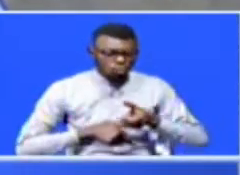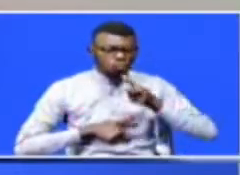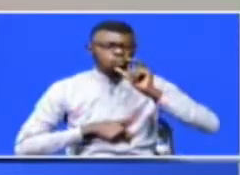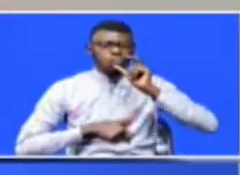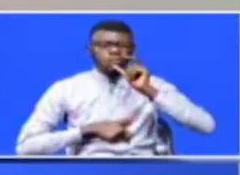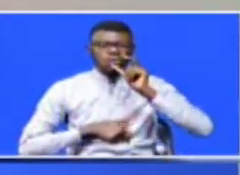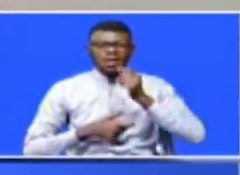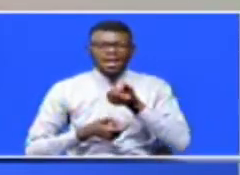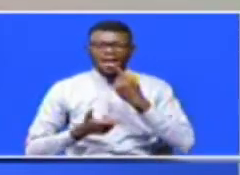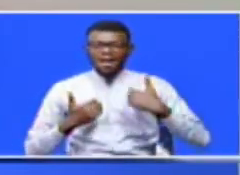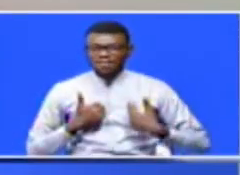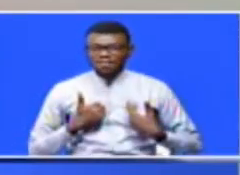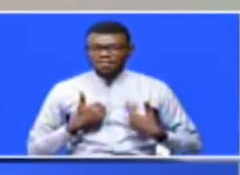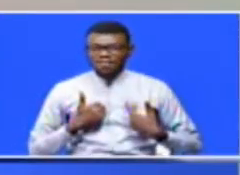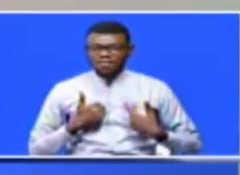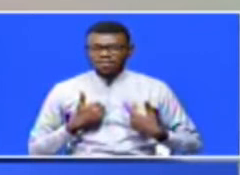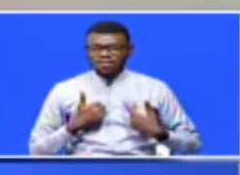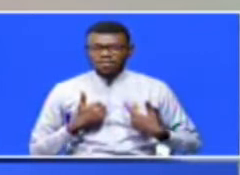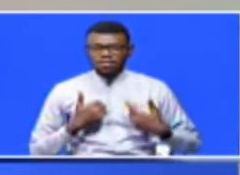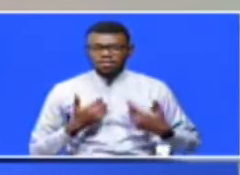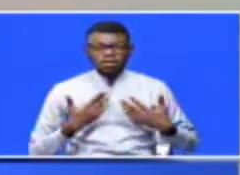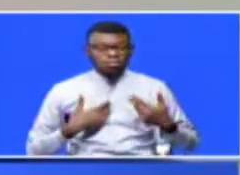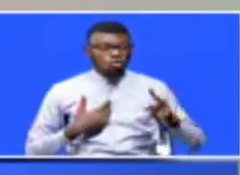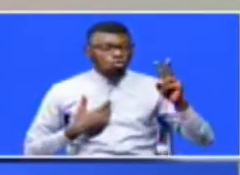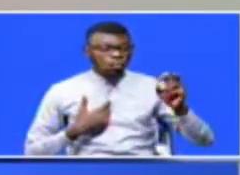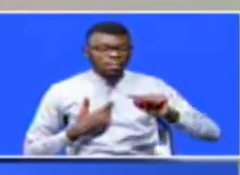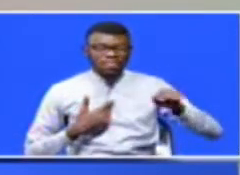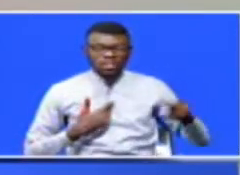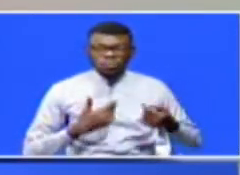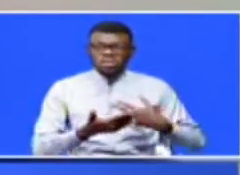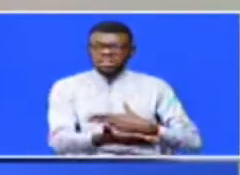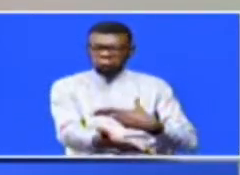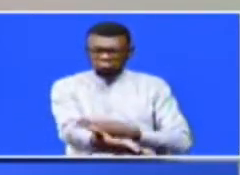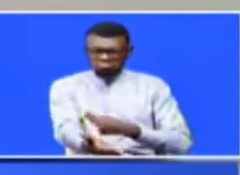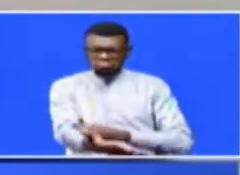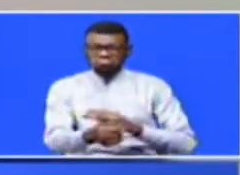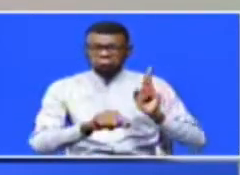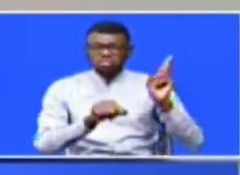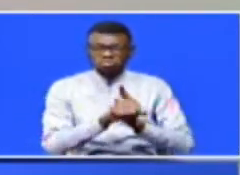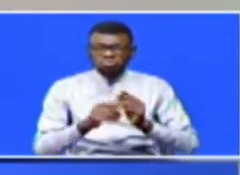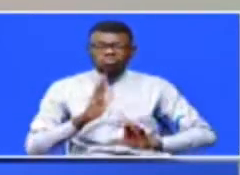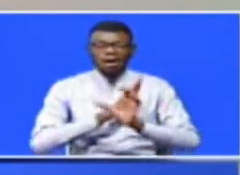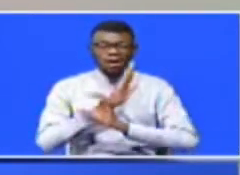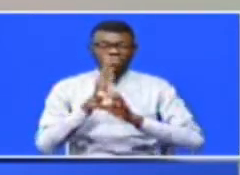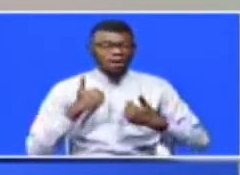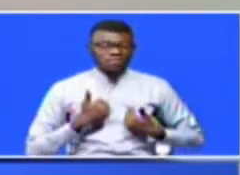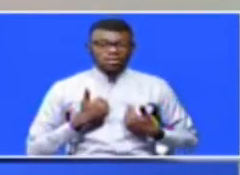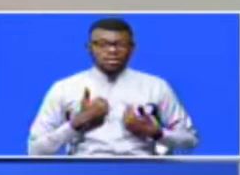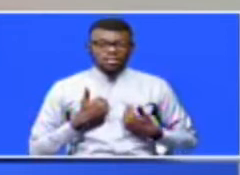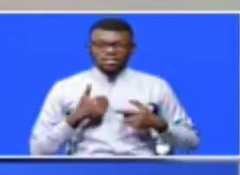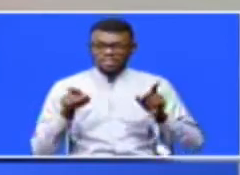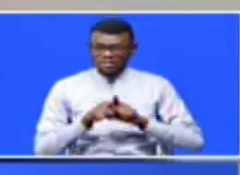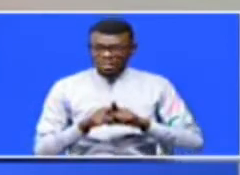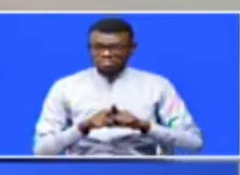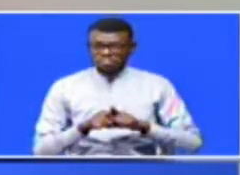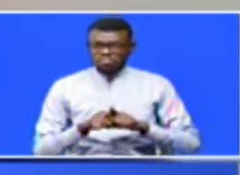center. We have about 20,000 people who inject drugs, that is in the country. And just to